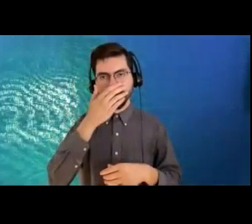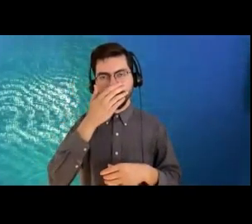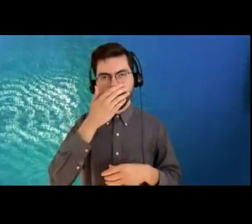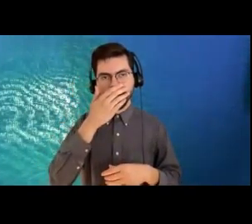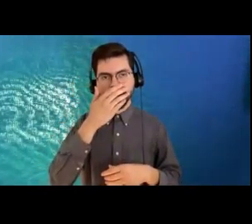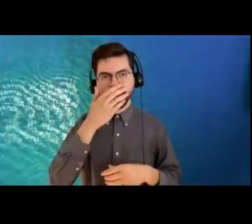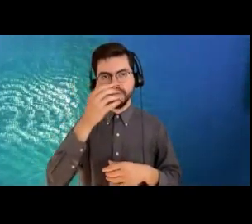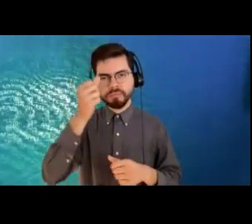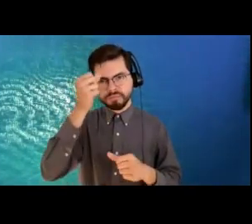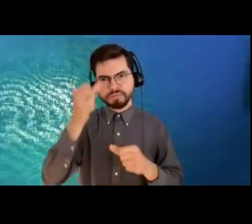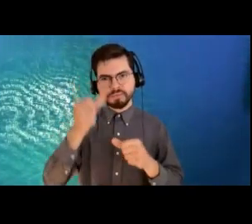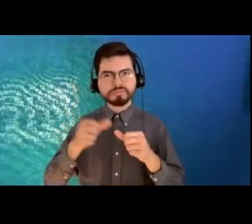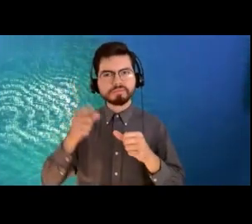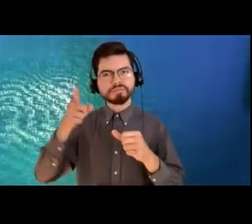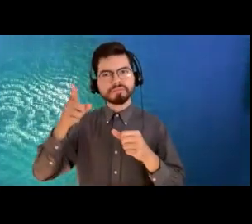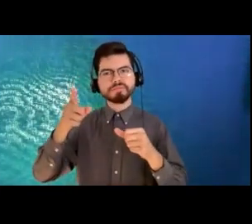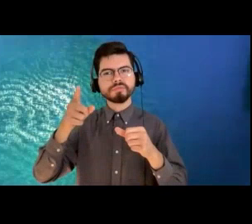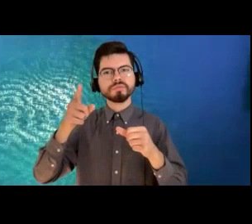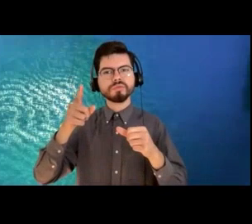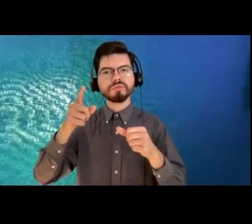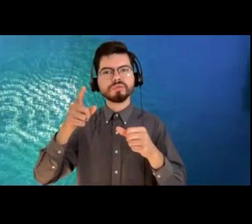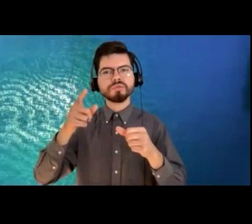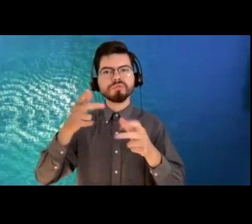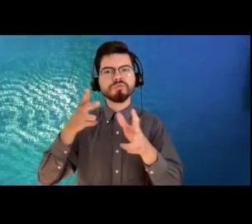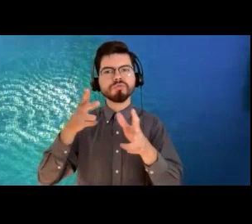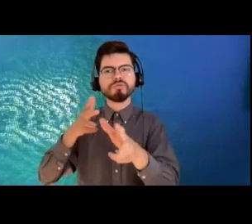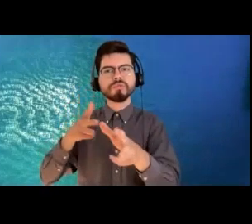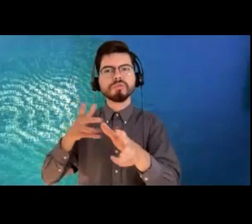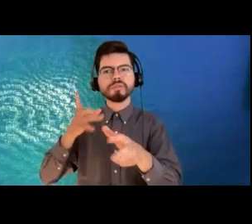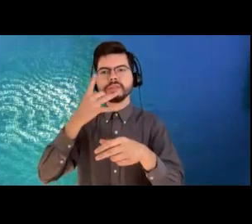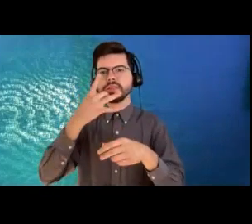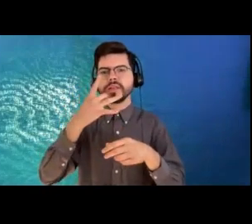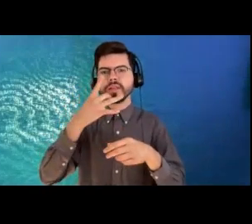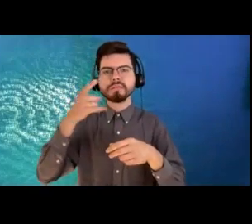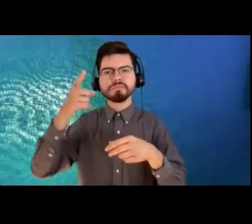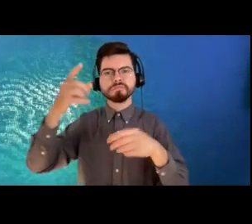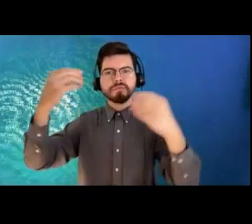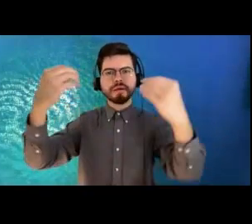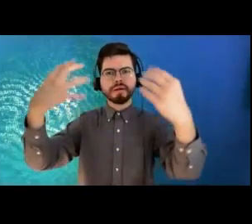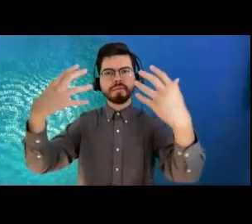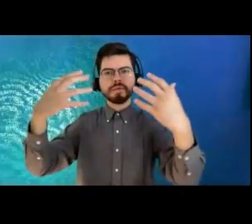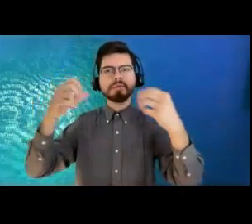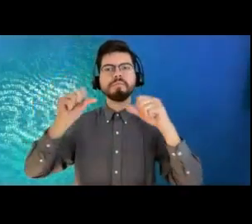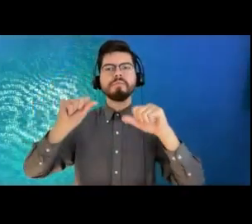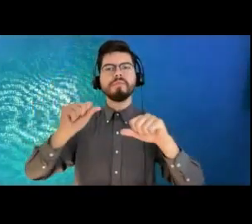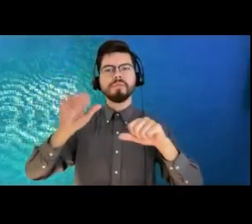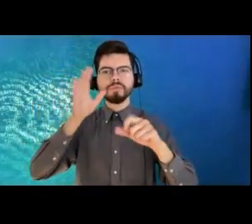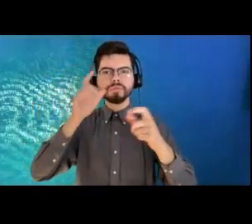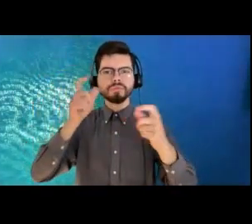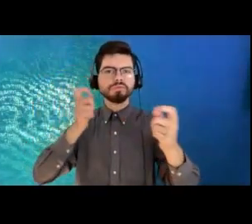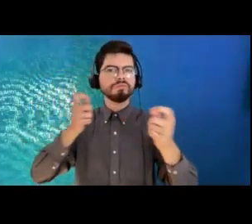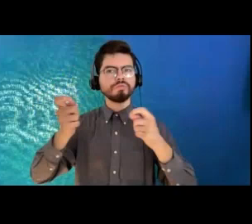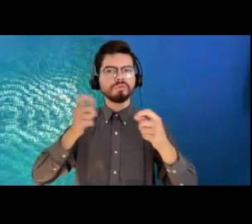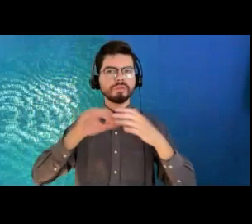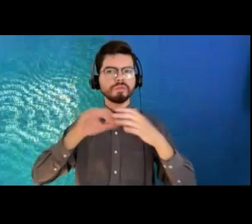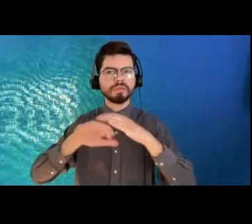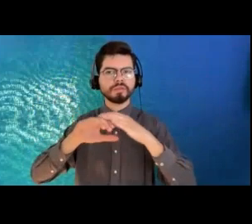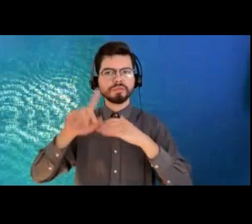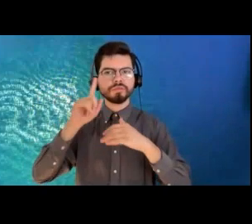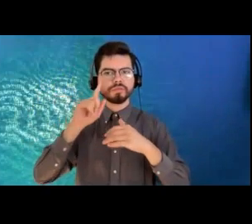independent traffic lights this year. We may be controlling access in and out of one of their staging pits, but